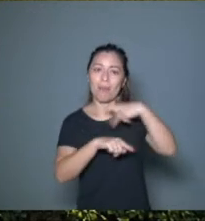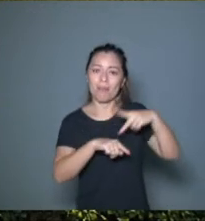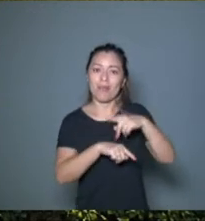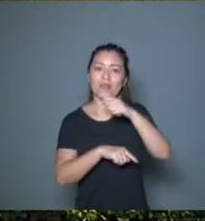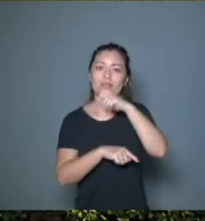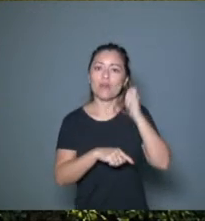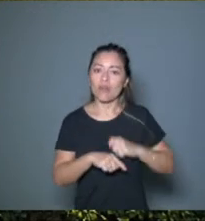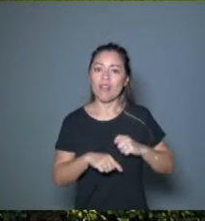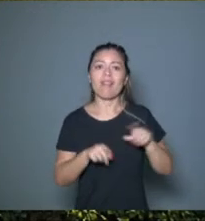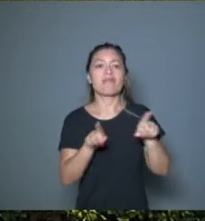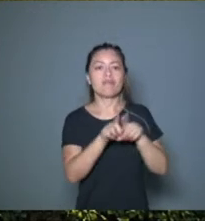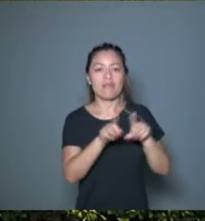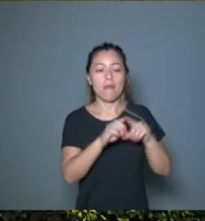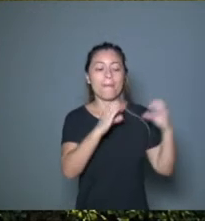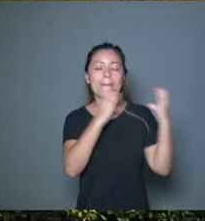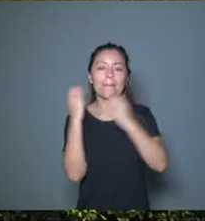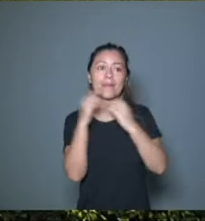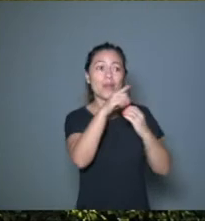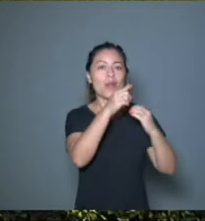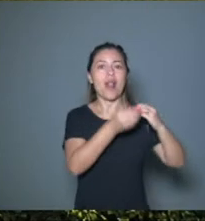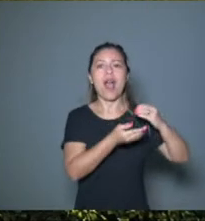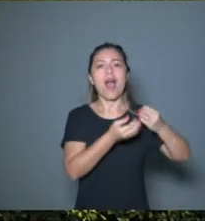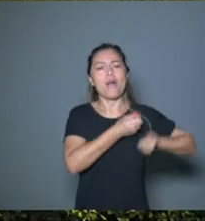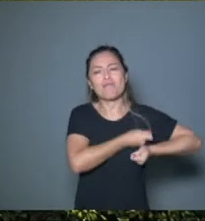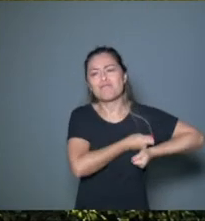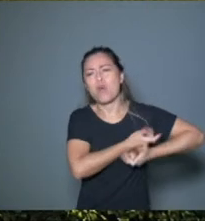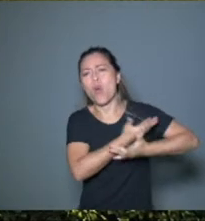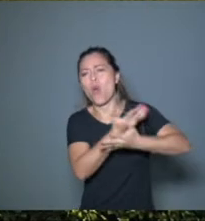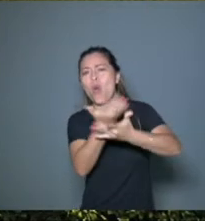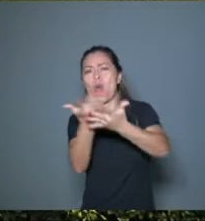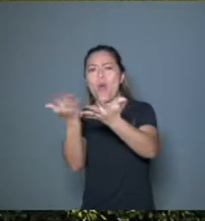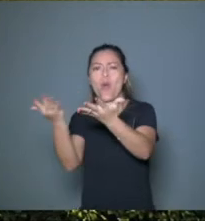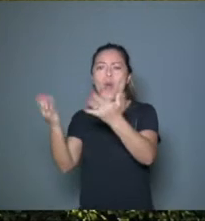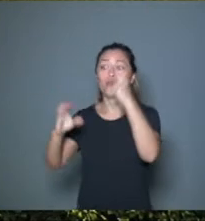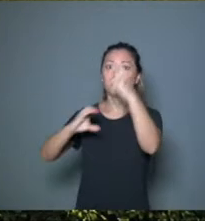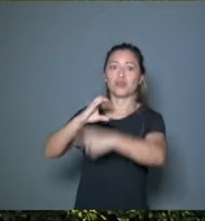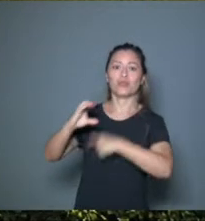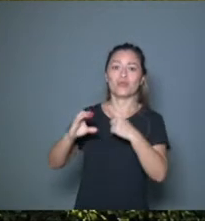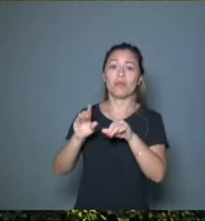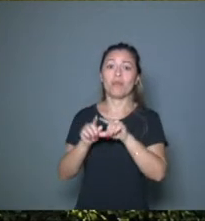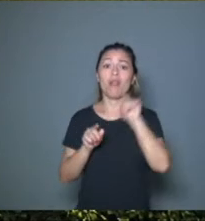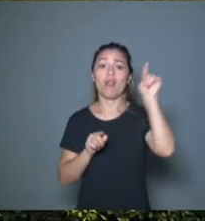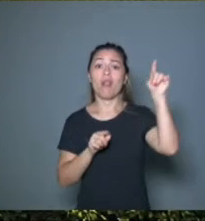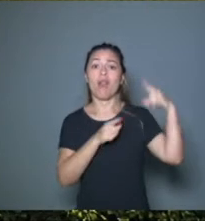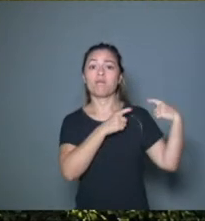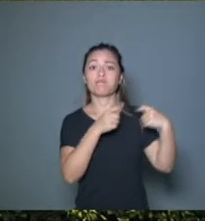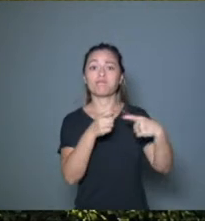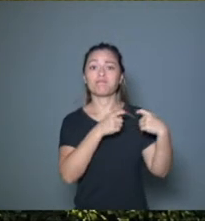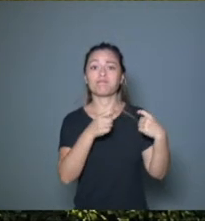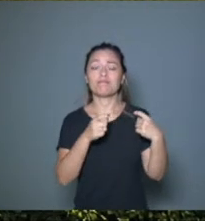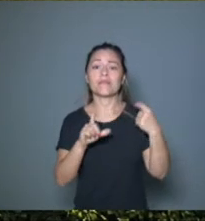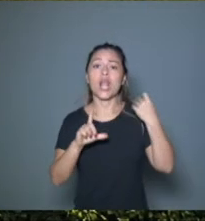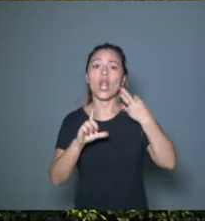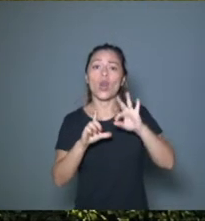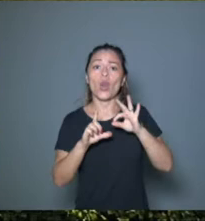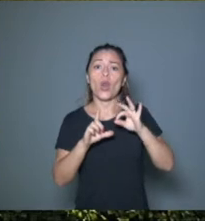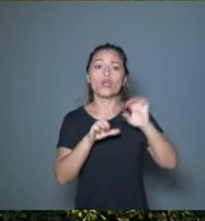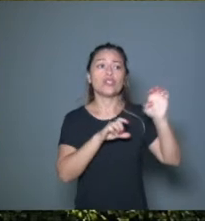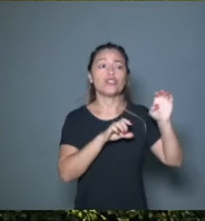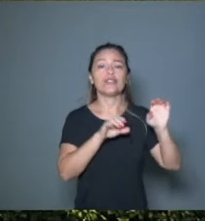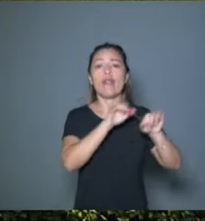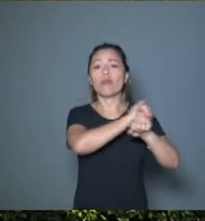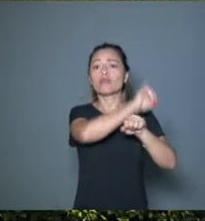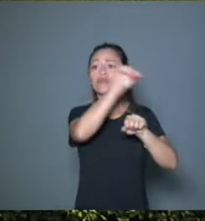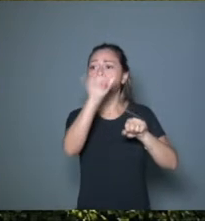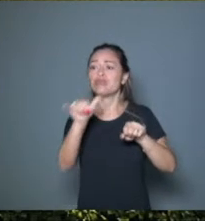further because Ukraine is an important corn supplier in the world. And with the war there, the logistics